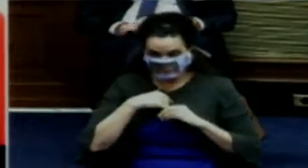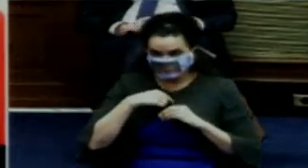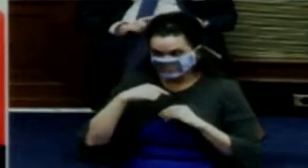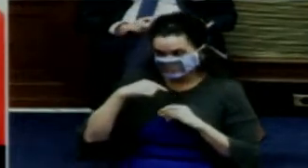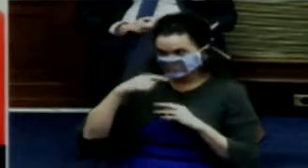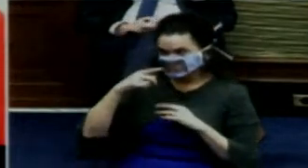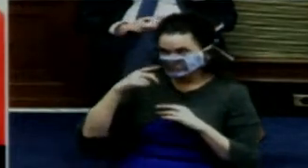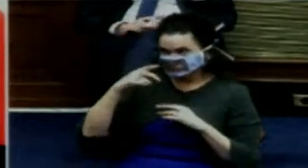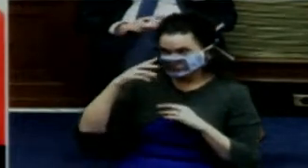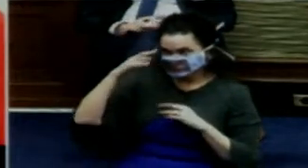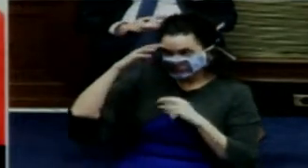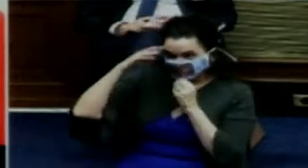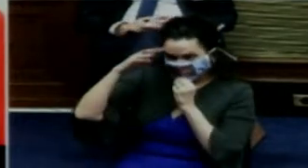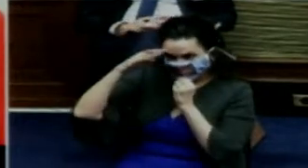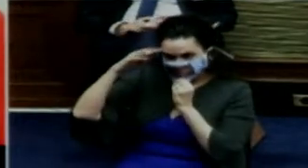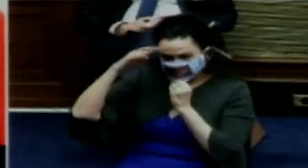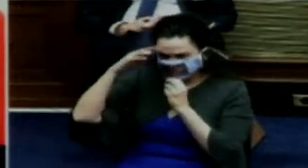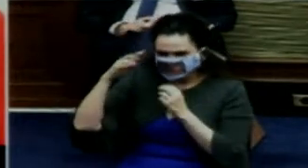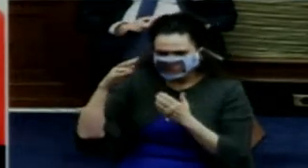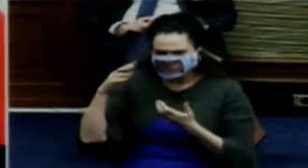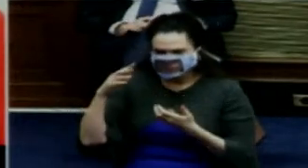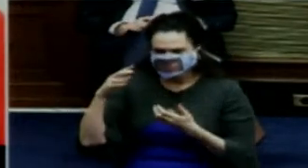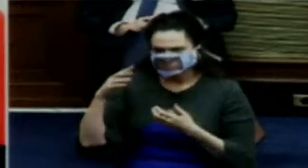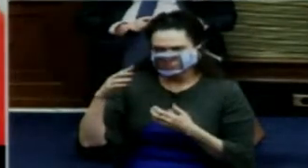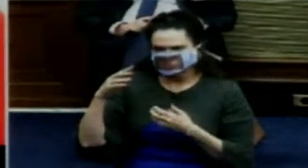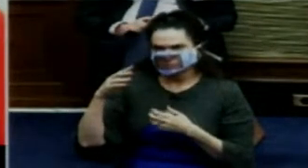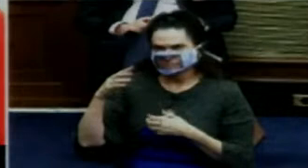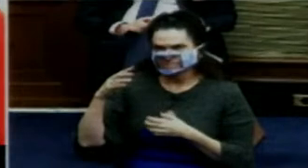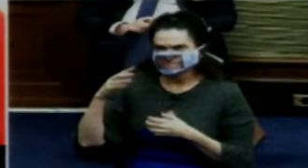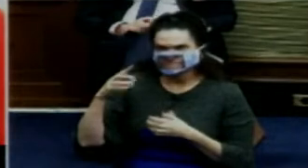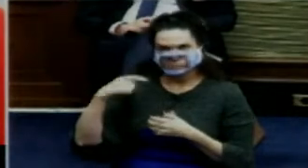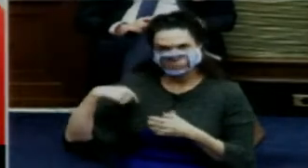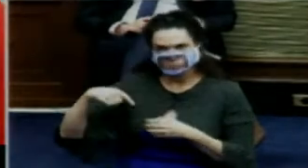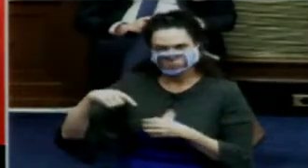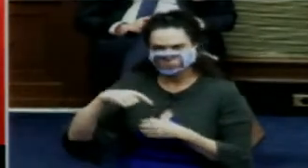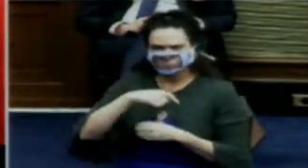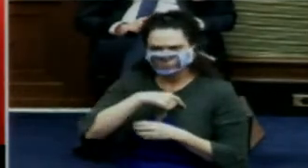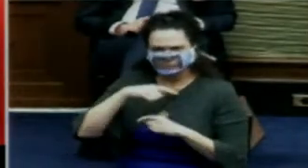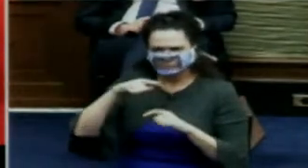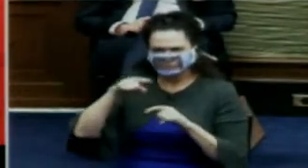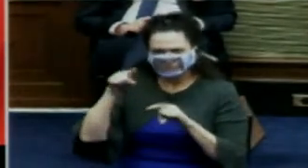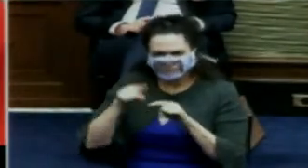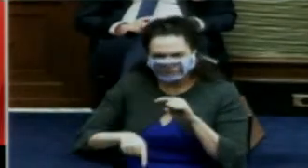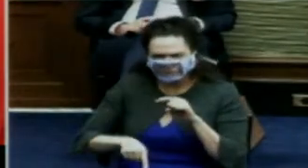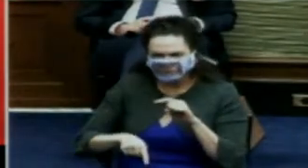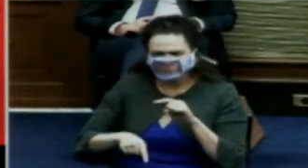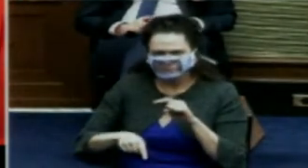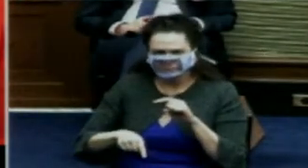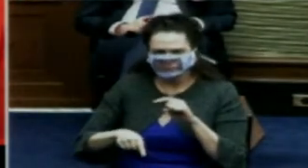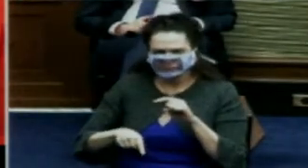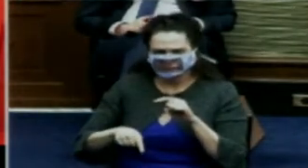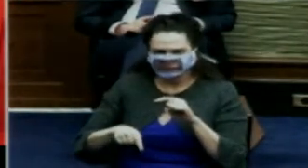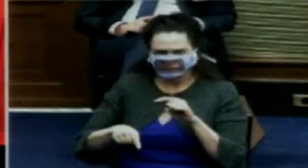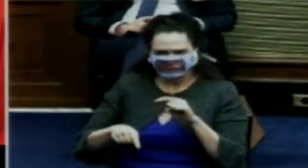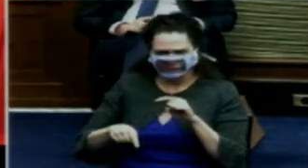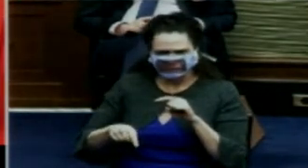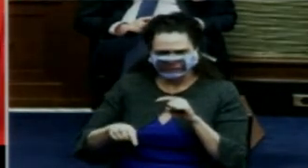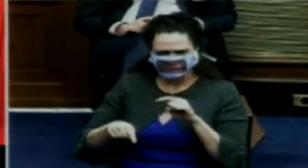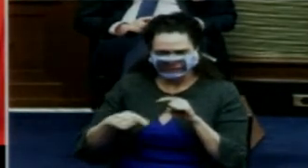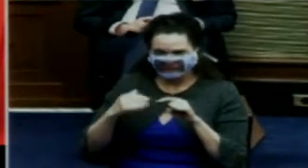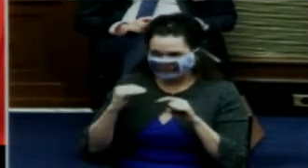be any kind of situation where you